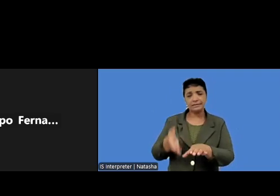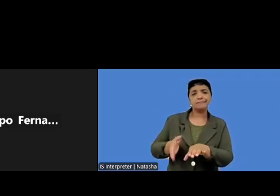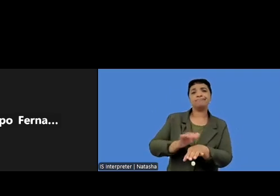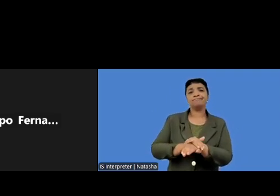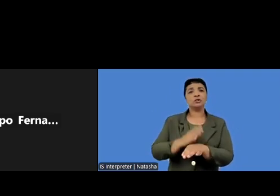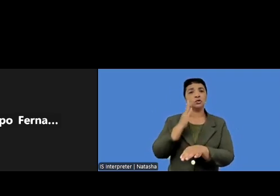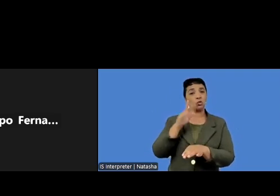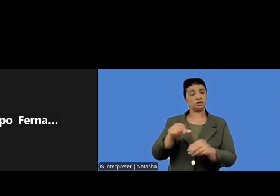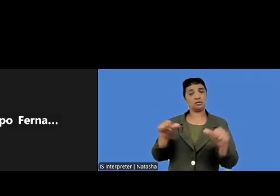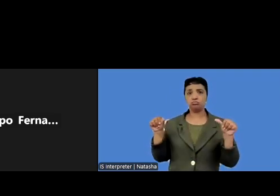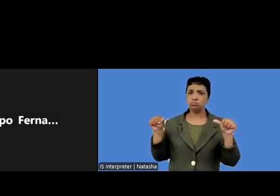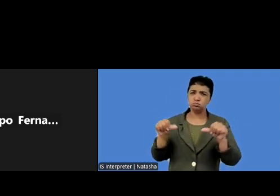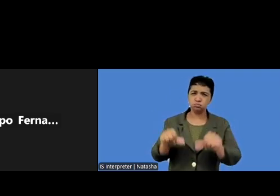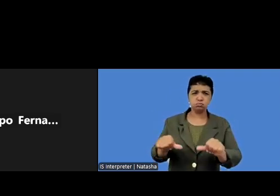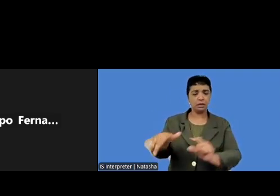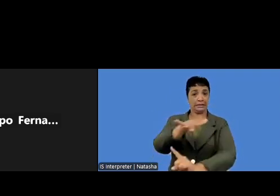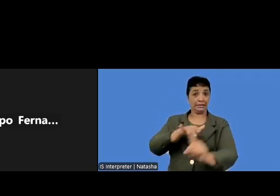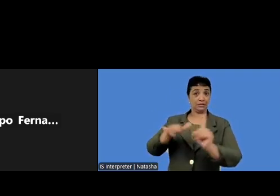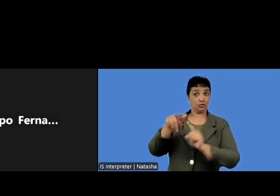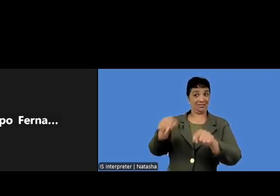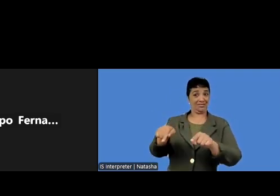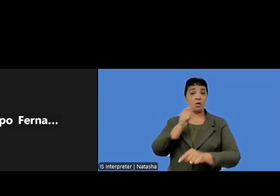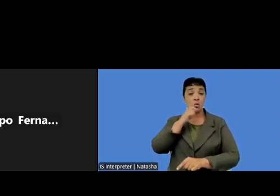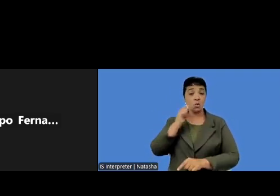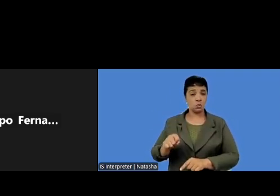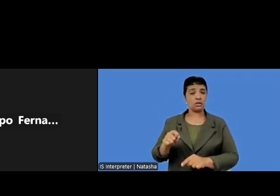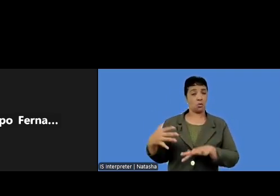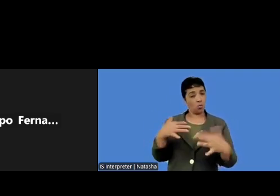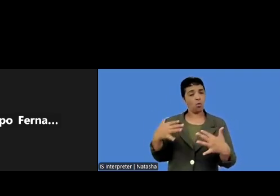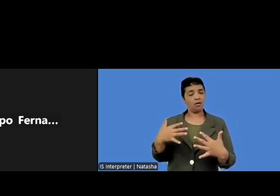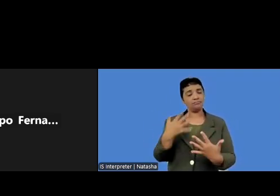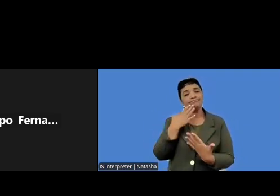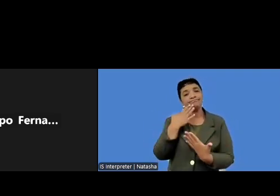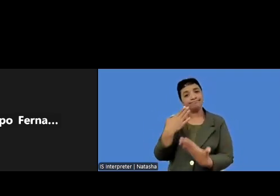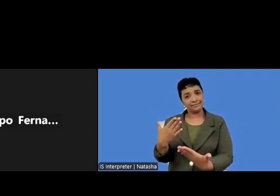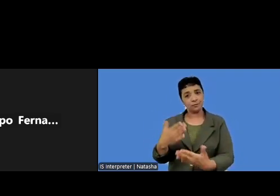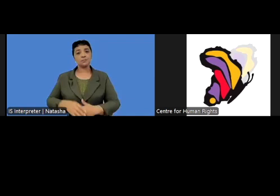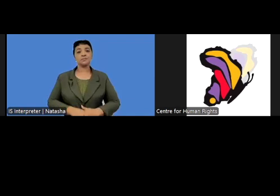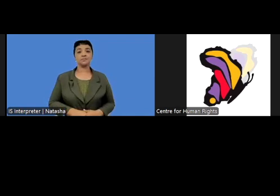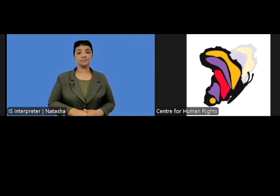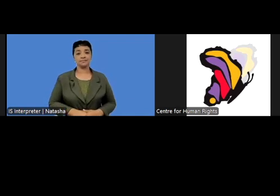awful situation that is currently unfolding in Ukraine. Thank you, Katharina.